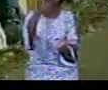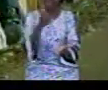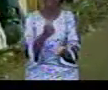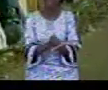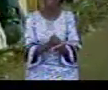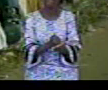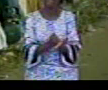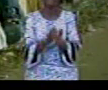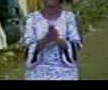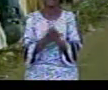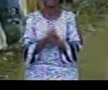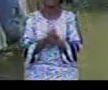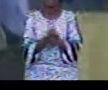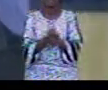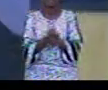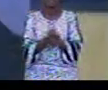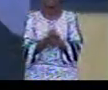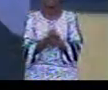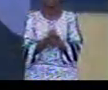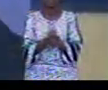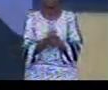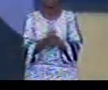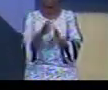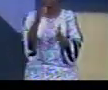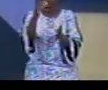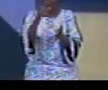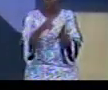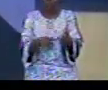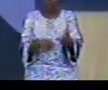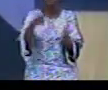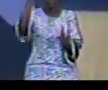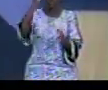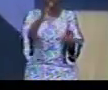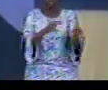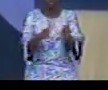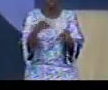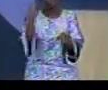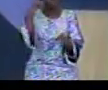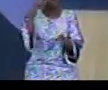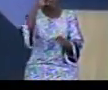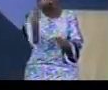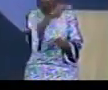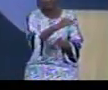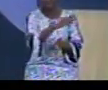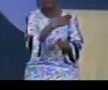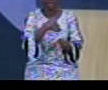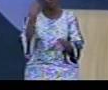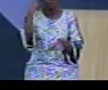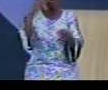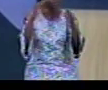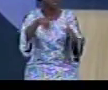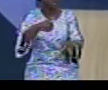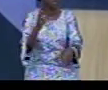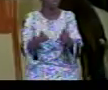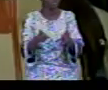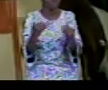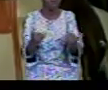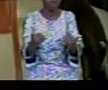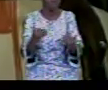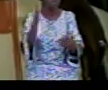Amen. What God did for him and for many others tonight, he will do for